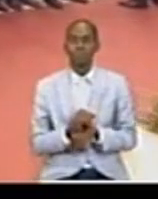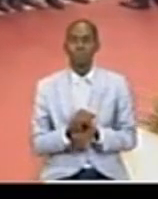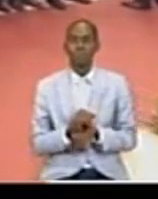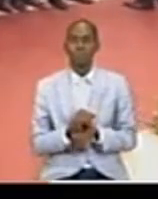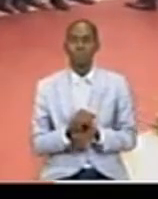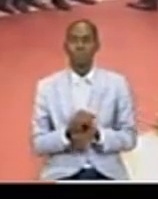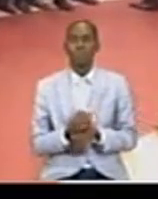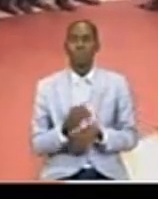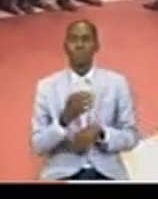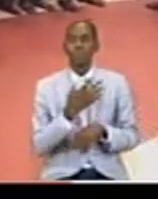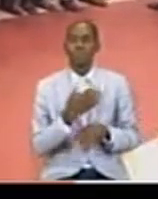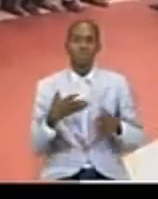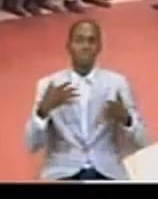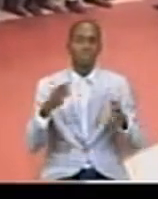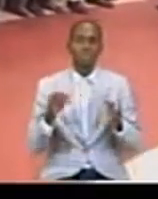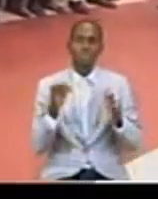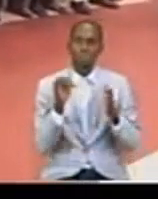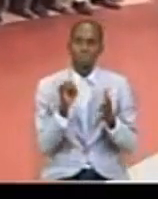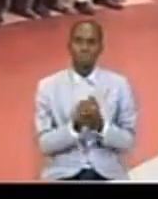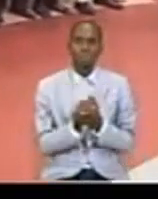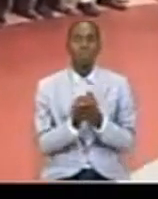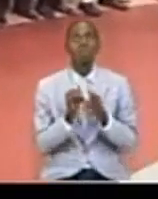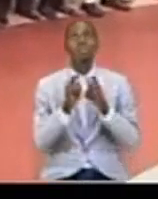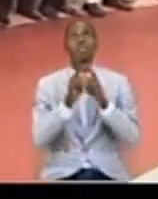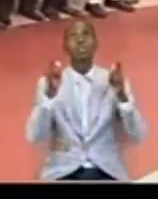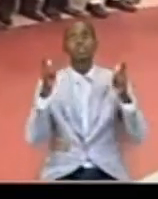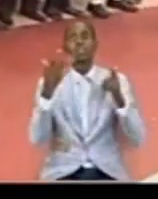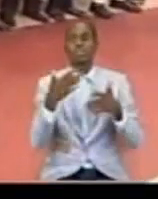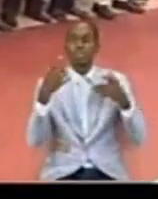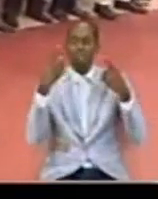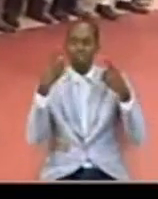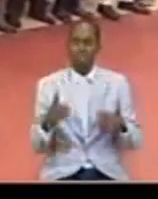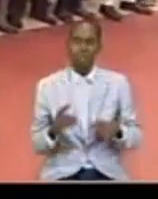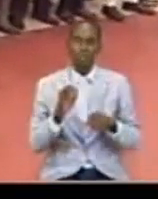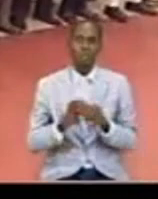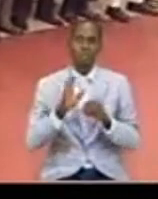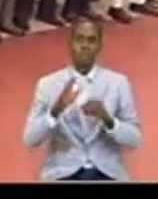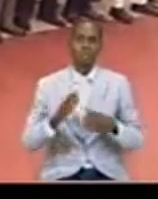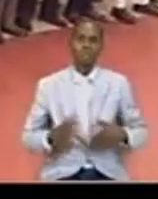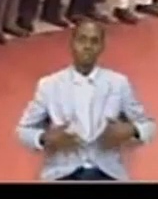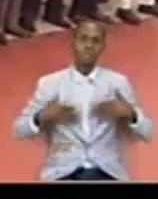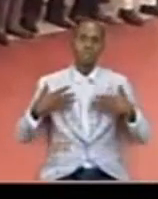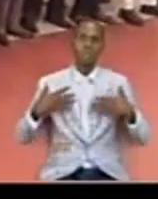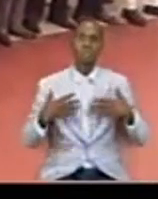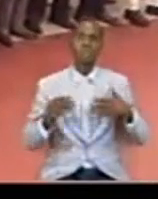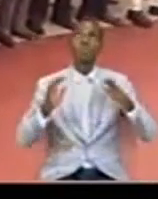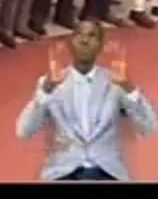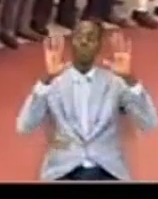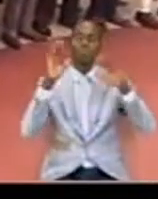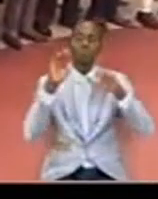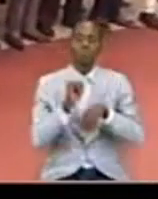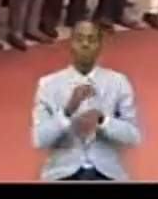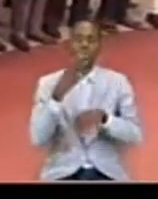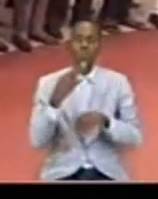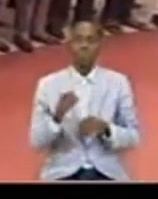And let that spectacular scene happen in your life. Miracle of